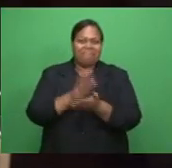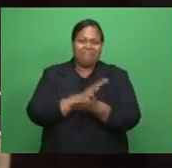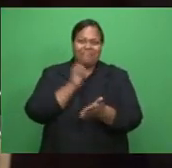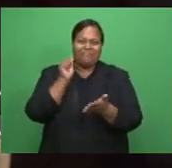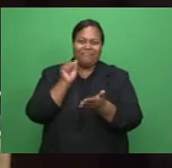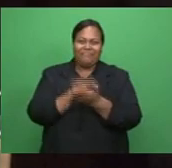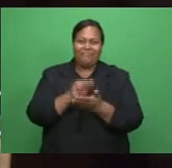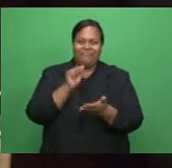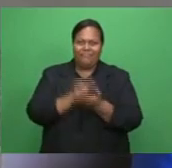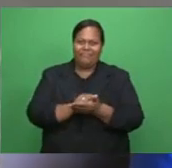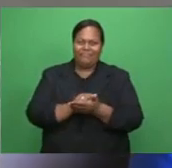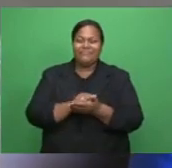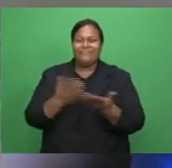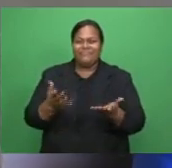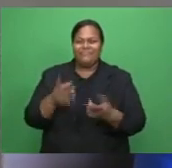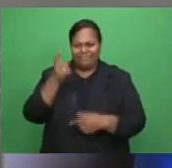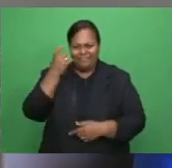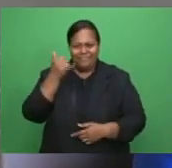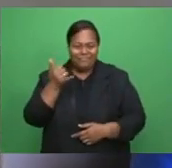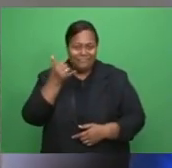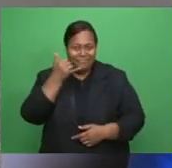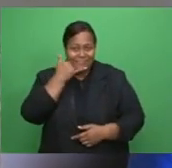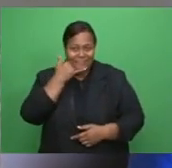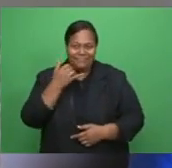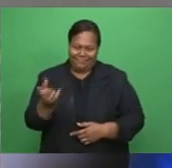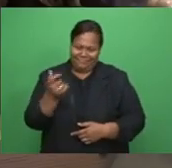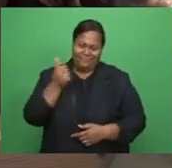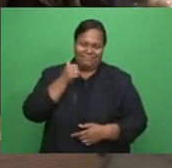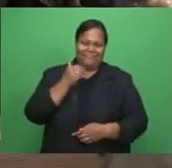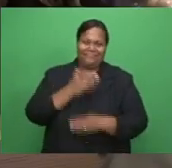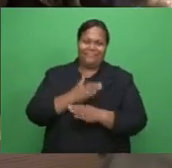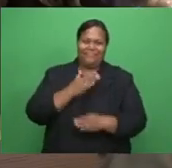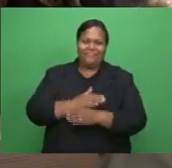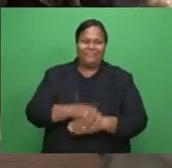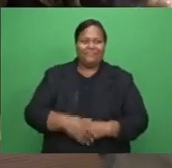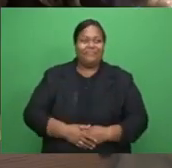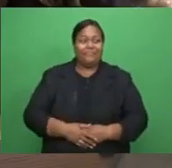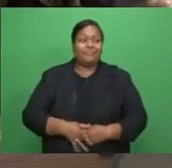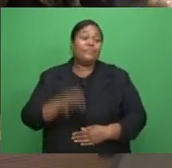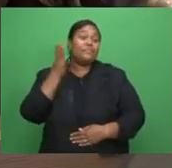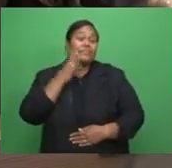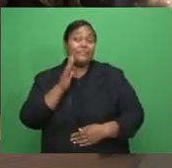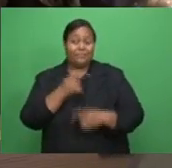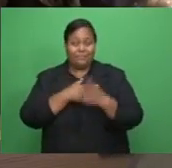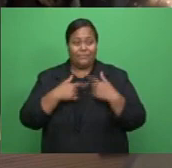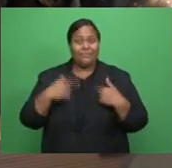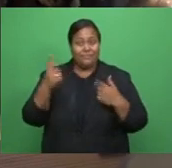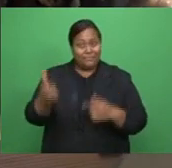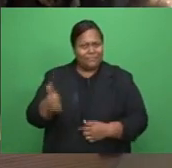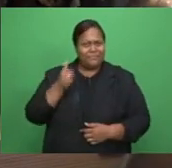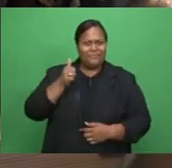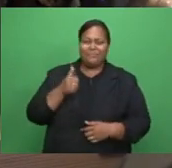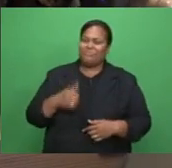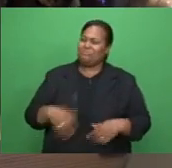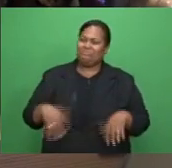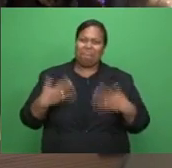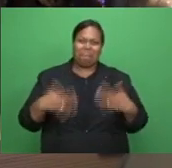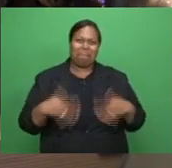they were called back to work. When we were back, man,